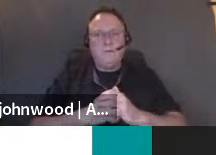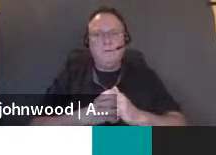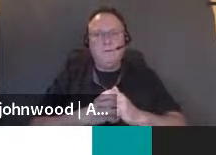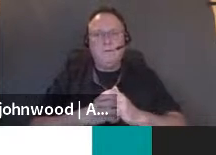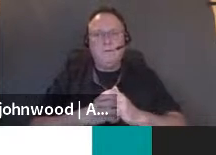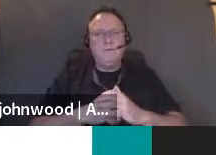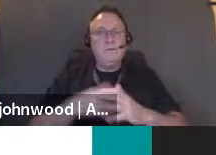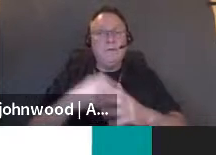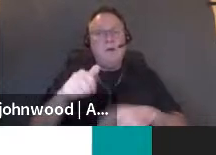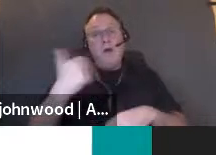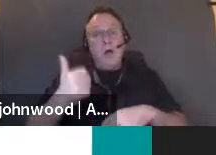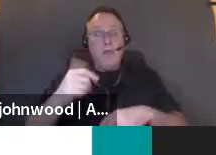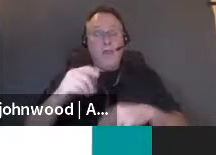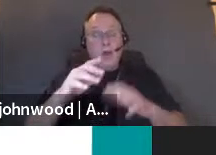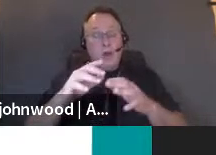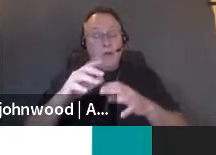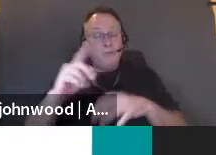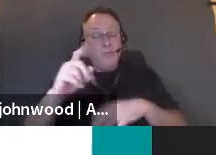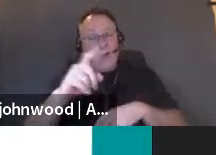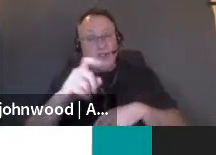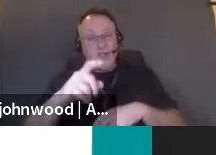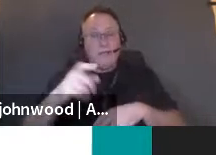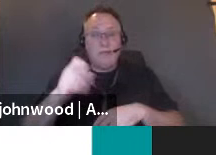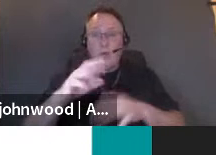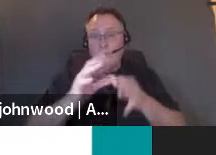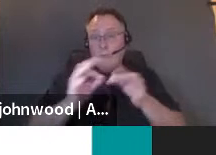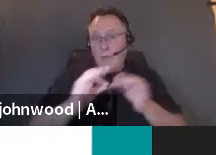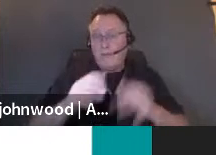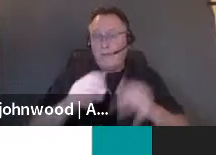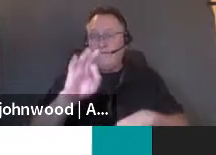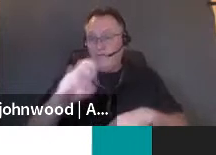Other questions, comments for Frank?